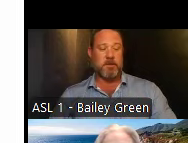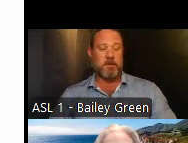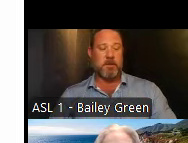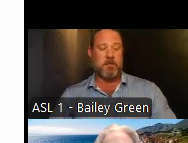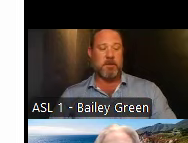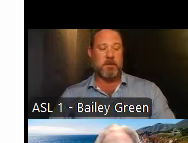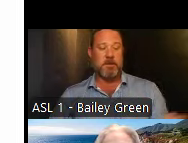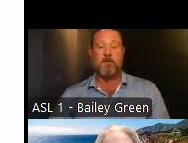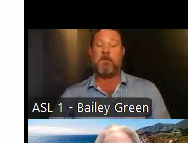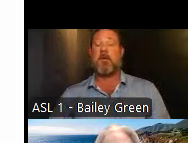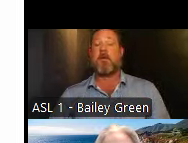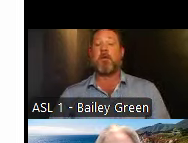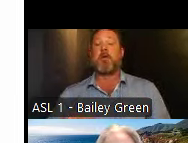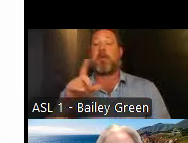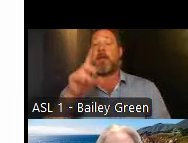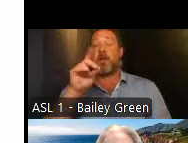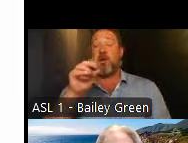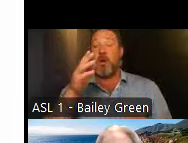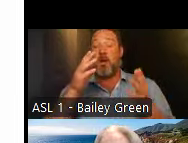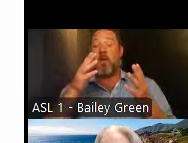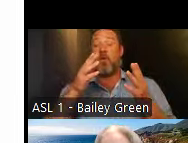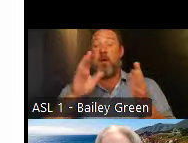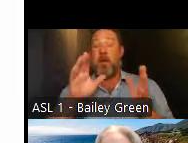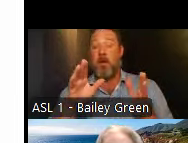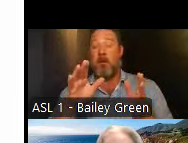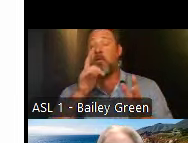system, they need to do it in such a way that people who are